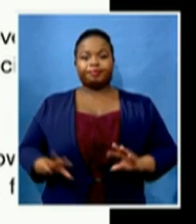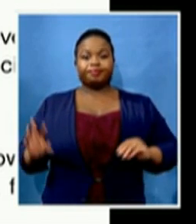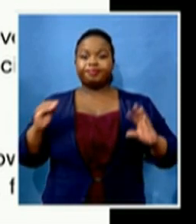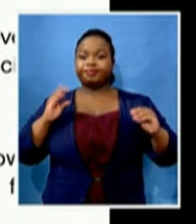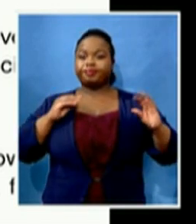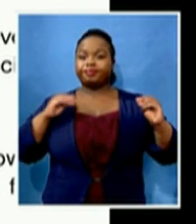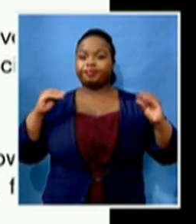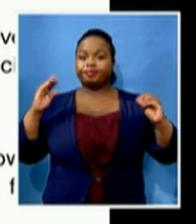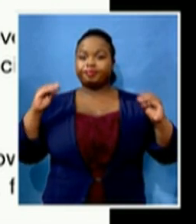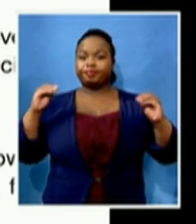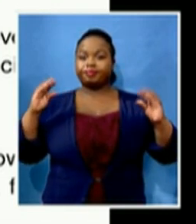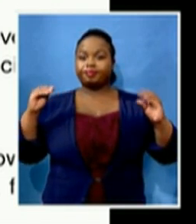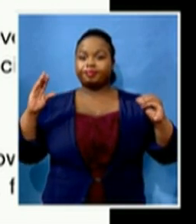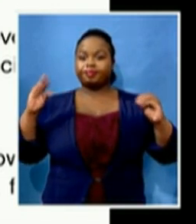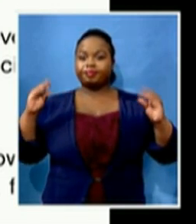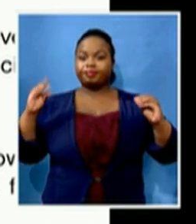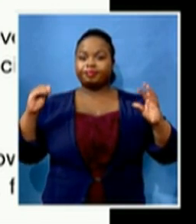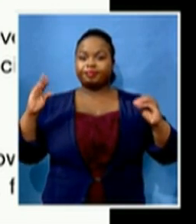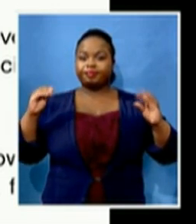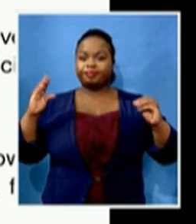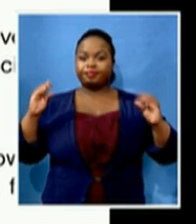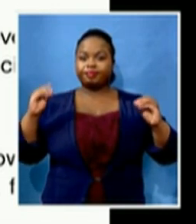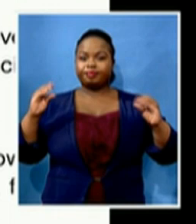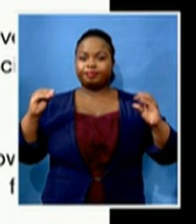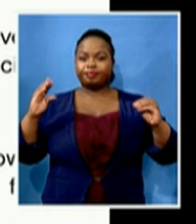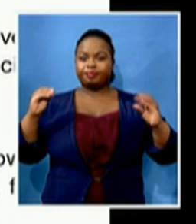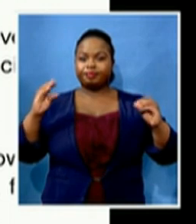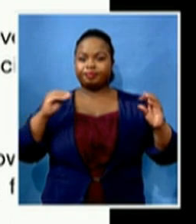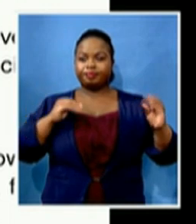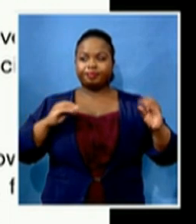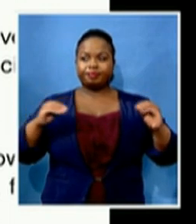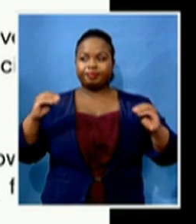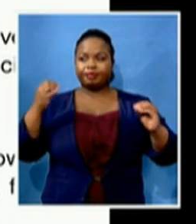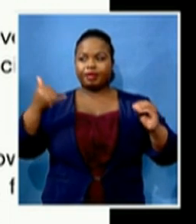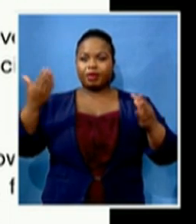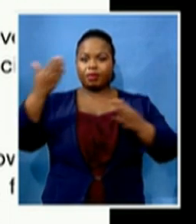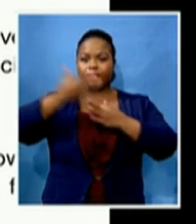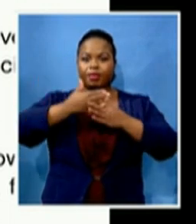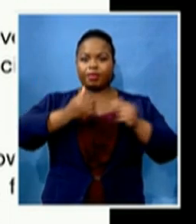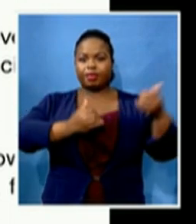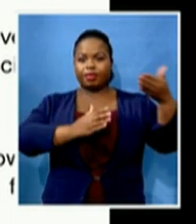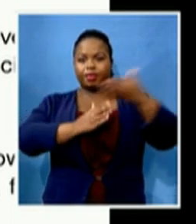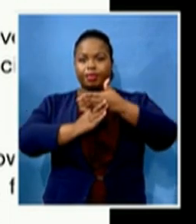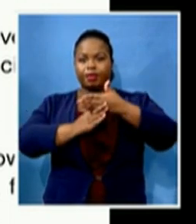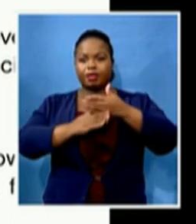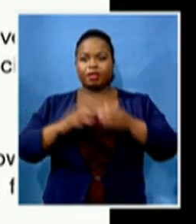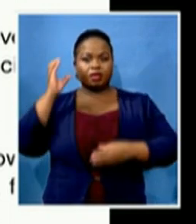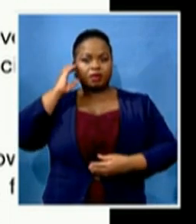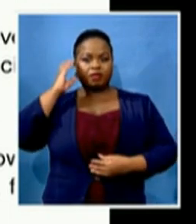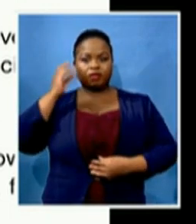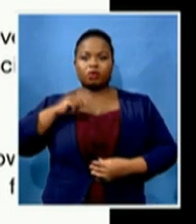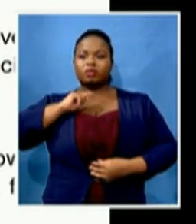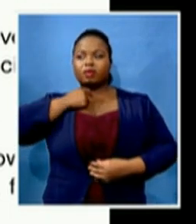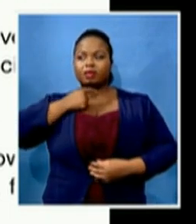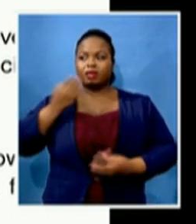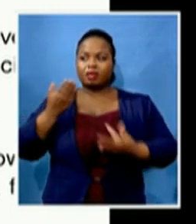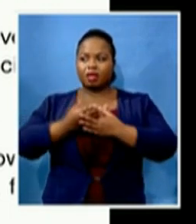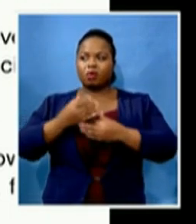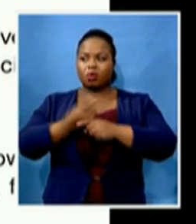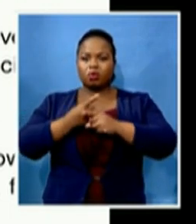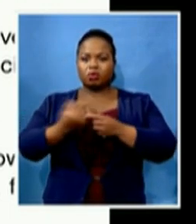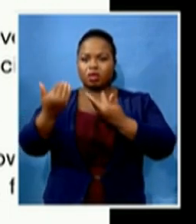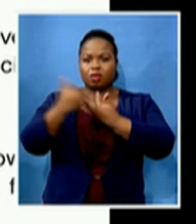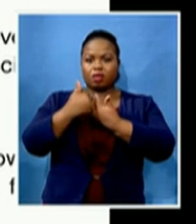a number of people who have got their phones not muted and interfering with this. We have the names. Please ask them to